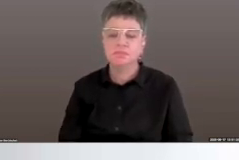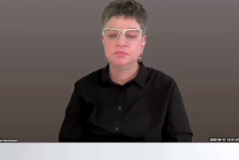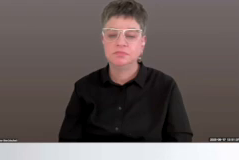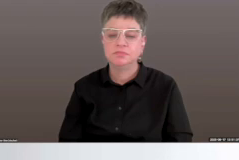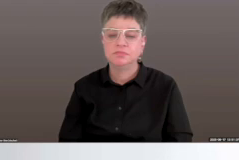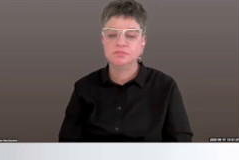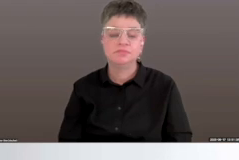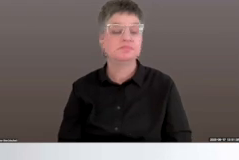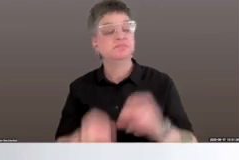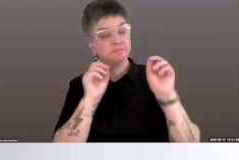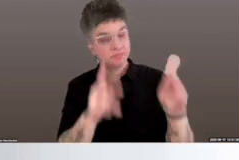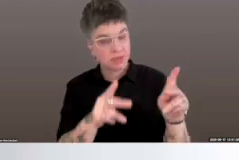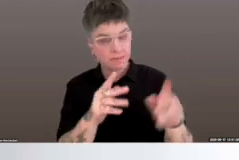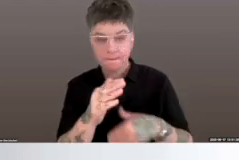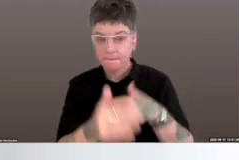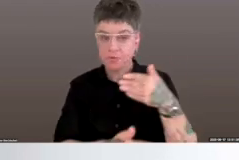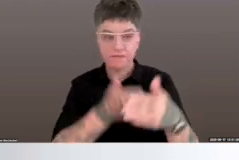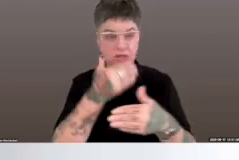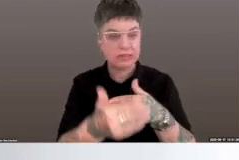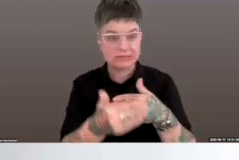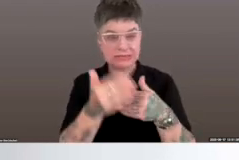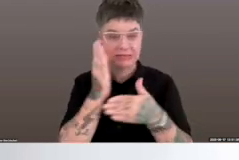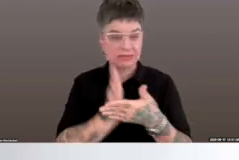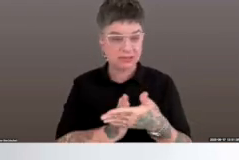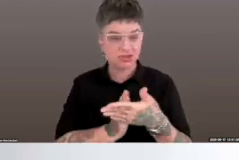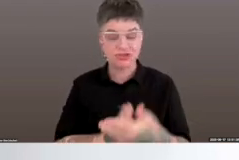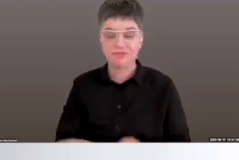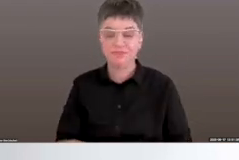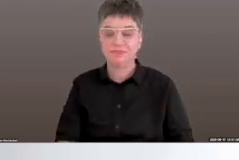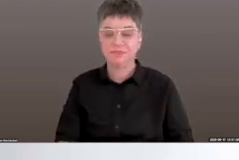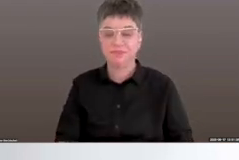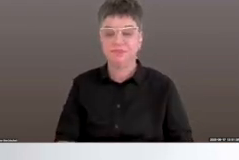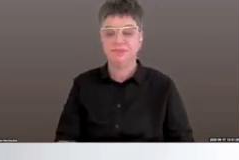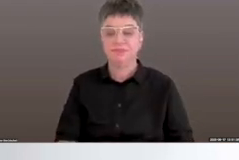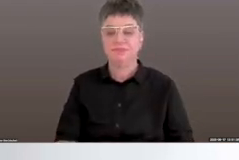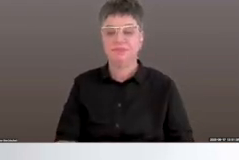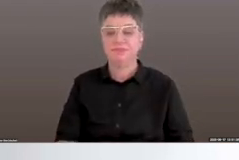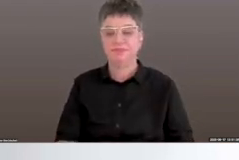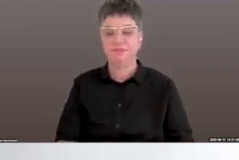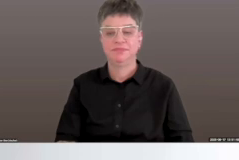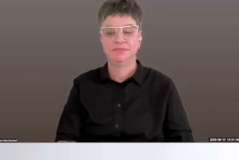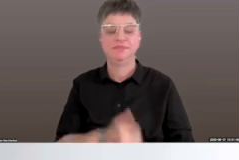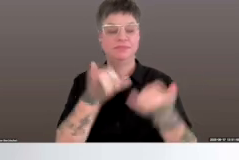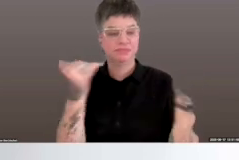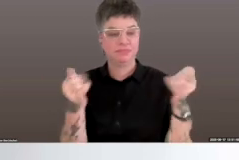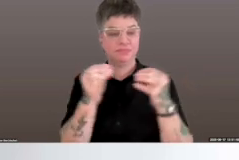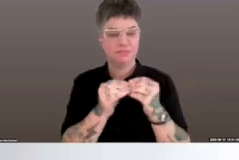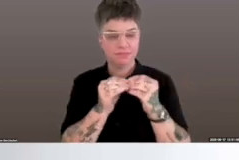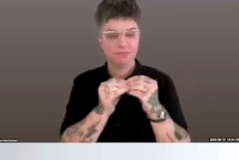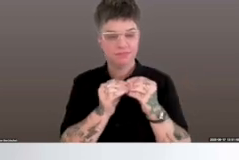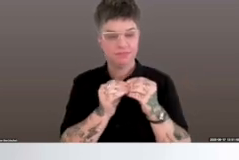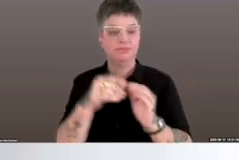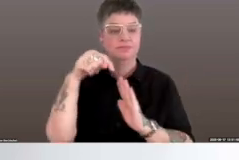Okay, moving on to our next section. So now get more into the details of the